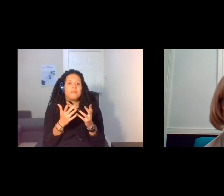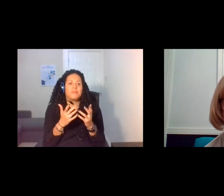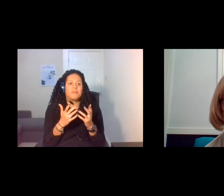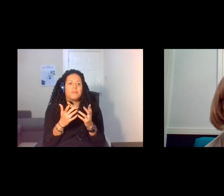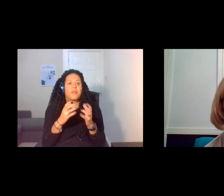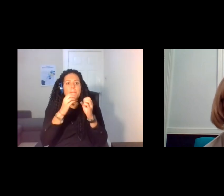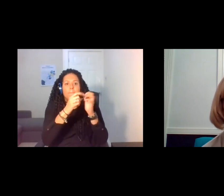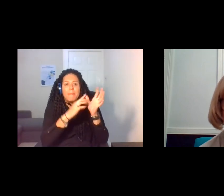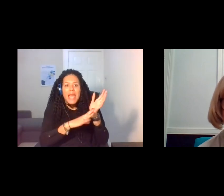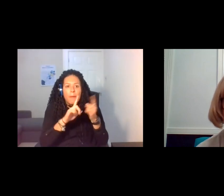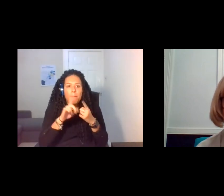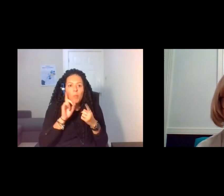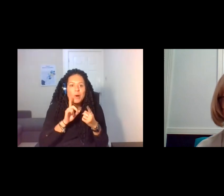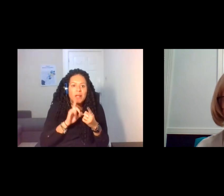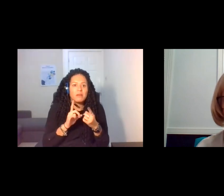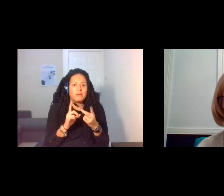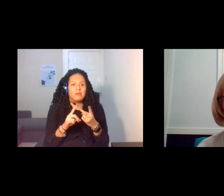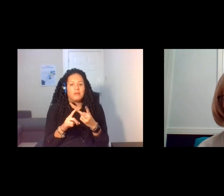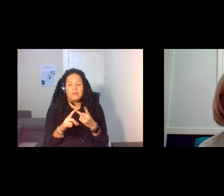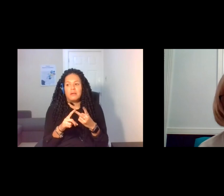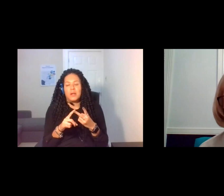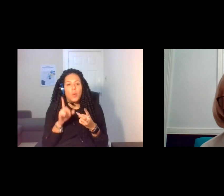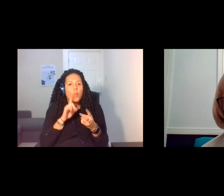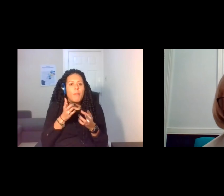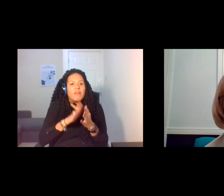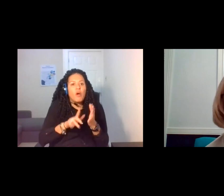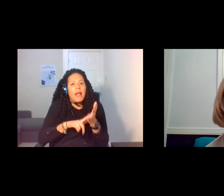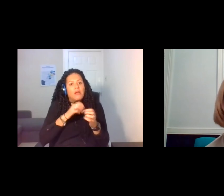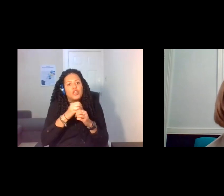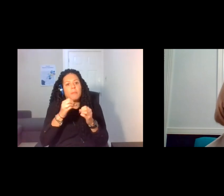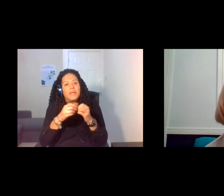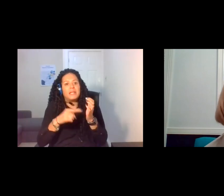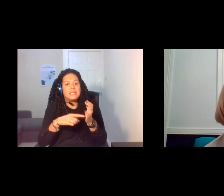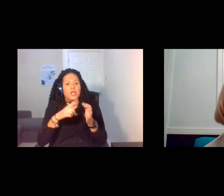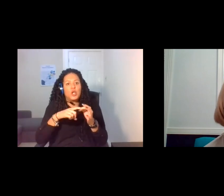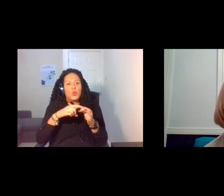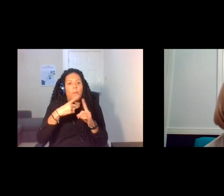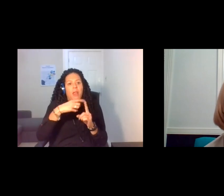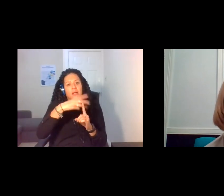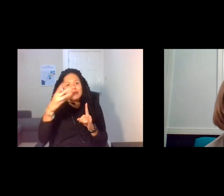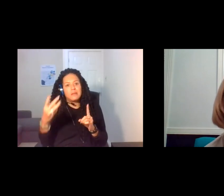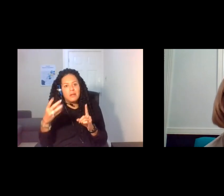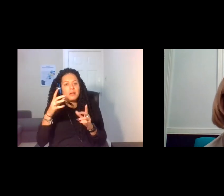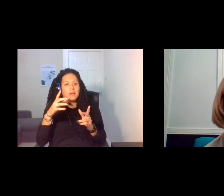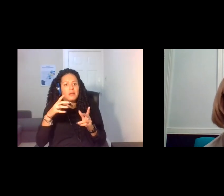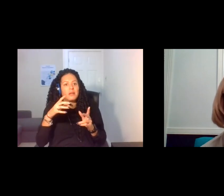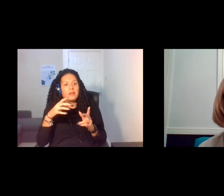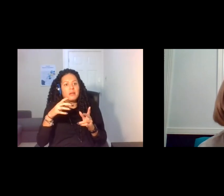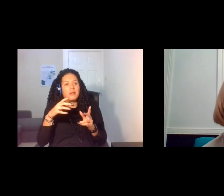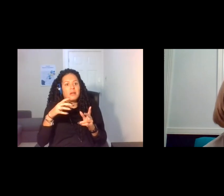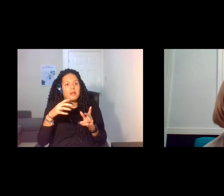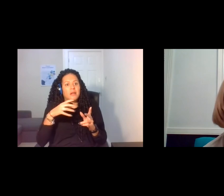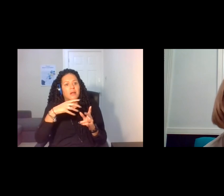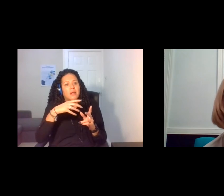women, women from LGBTQ plus communities whose stories have just hardly ever been told at all. So it's